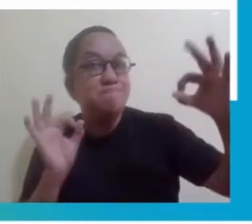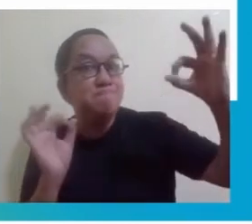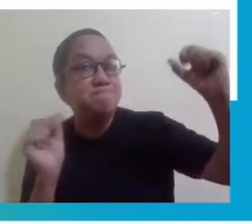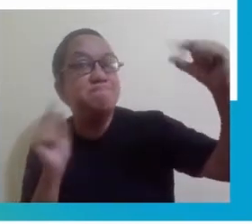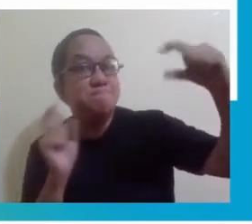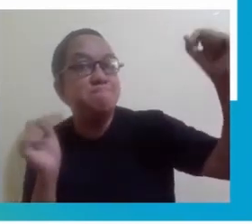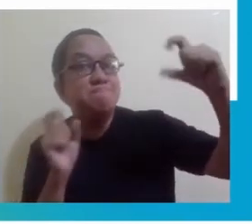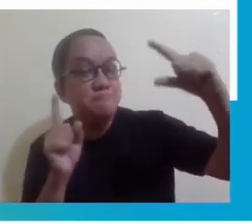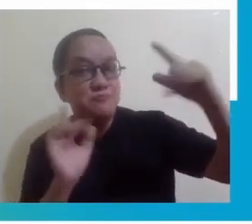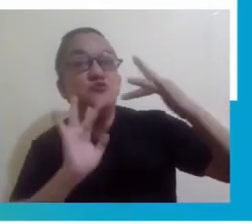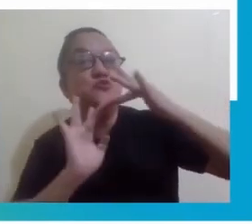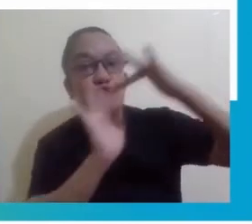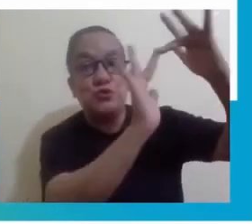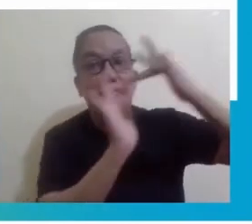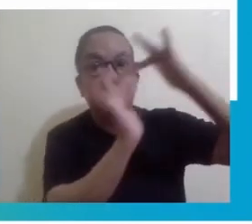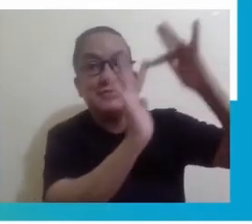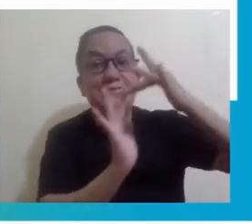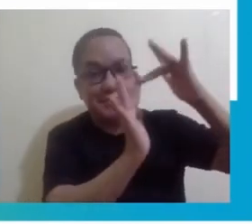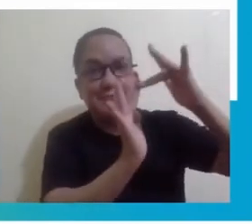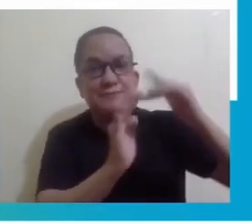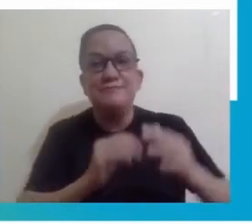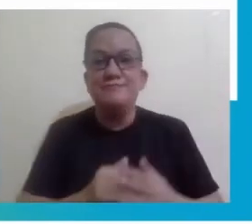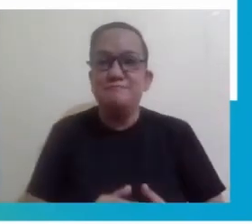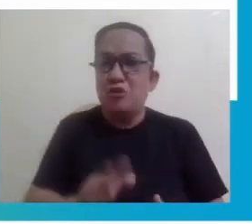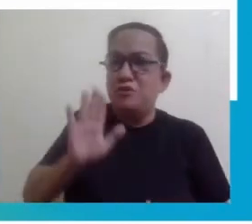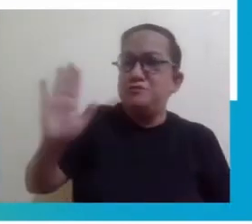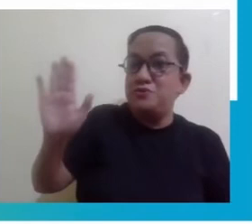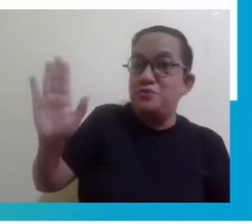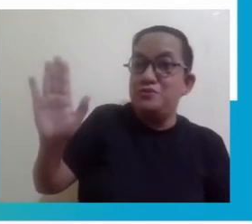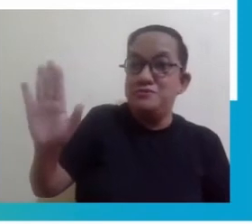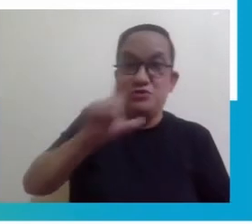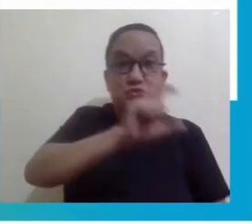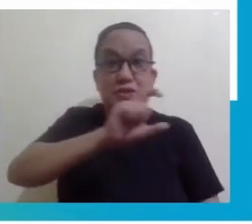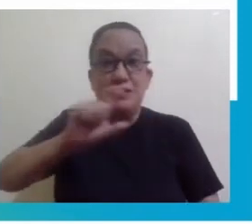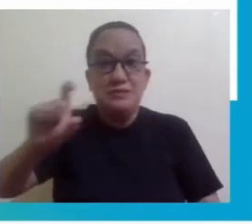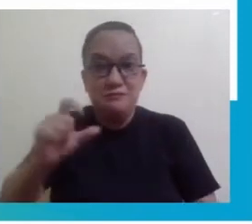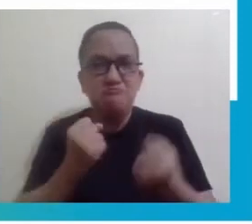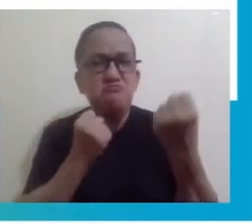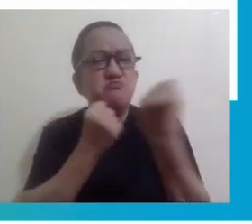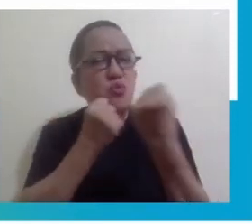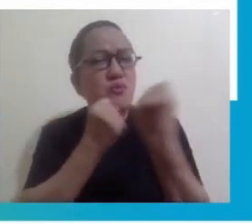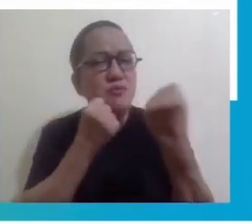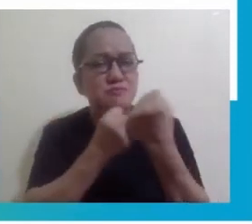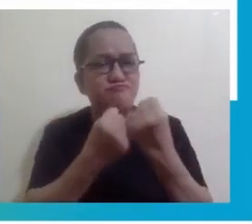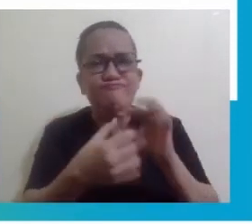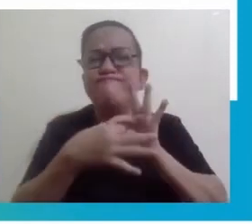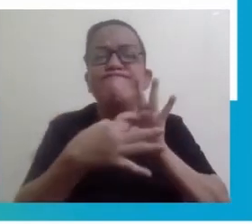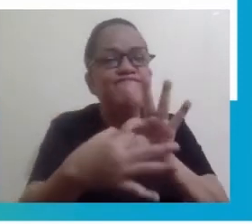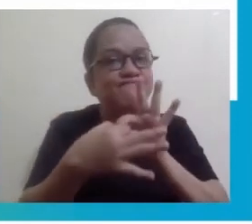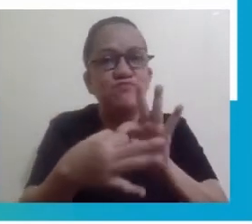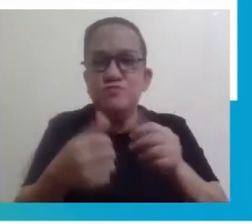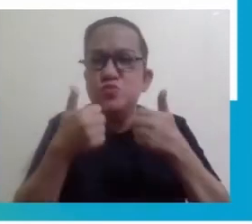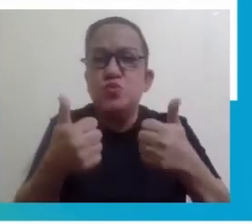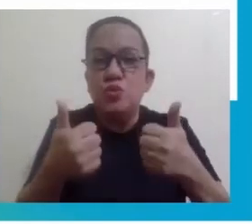facilitated by the Nepal Resident Mission. We also have a national team on the ground engaging